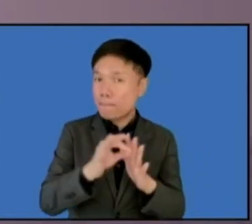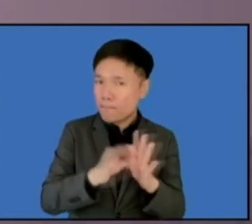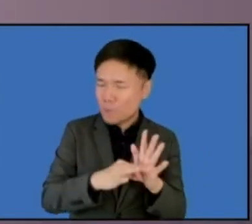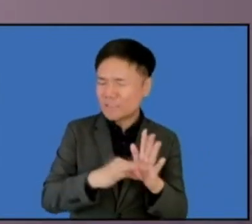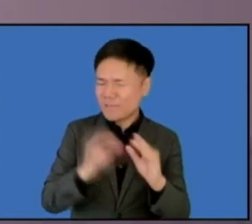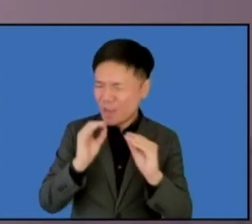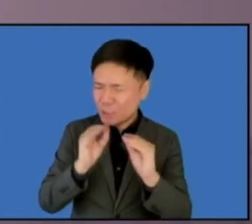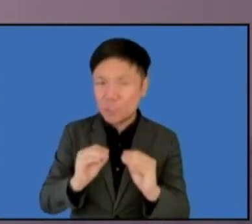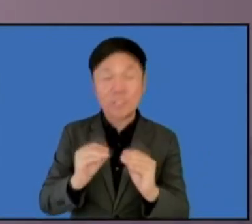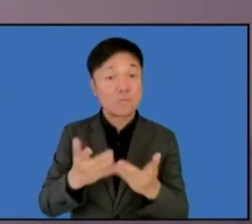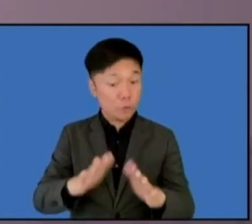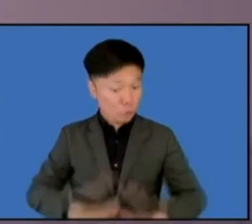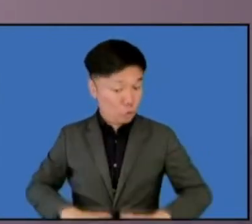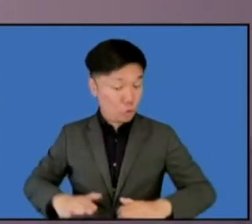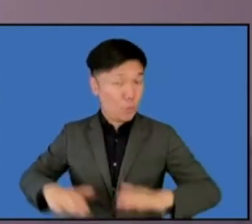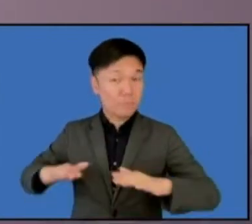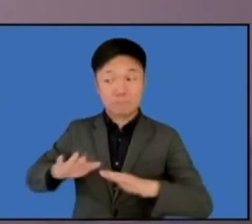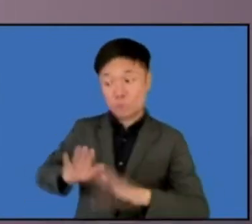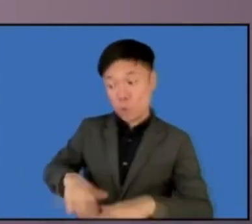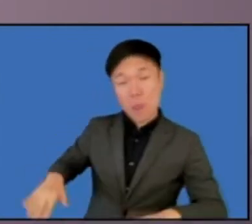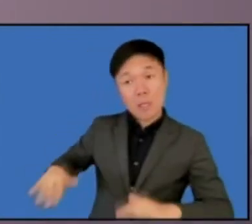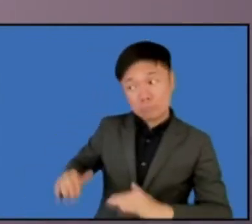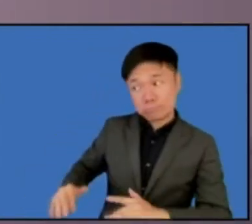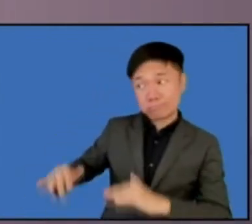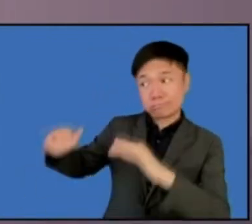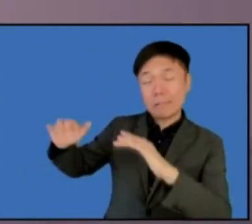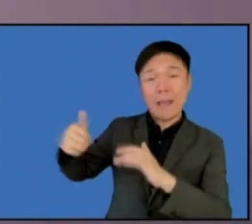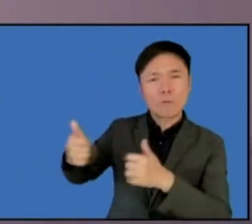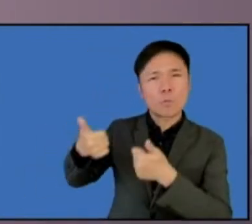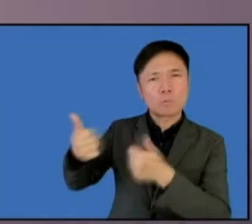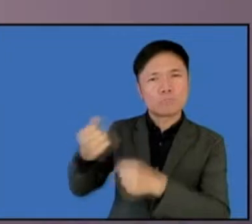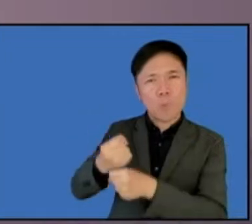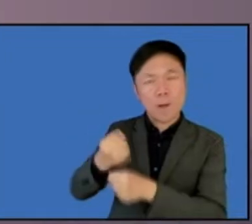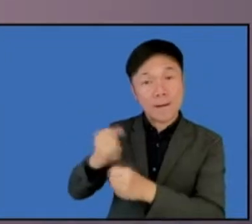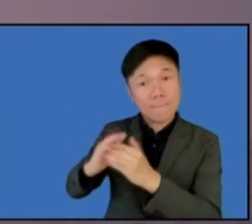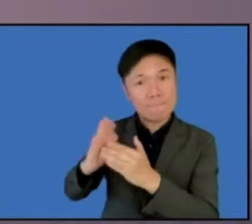future opportunities. Thank you so much.